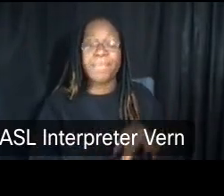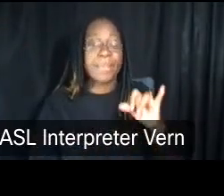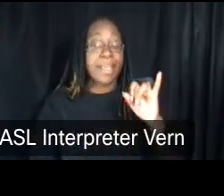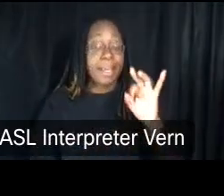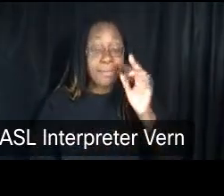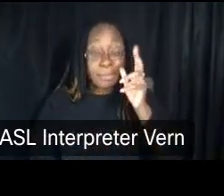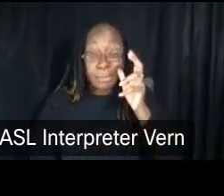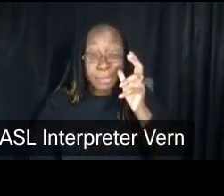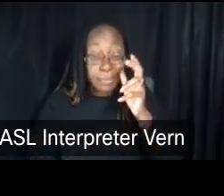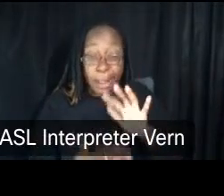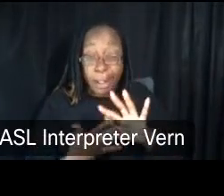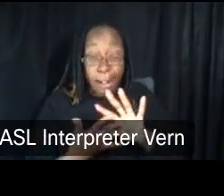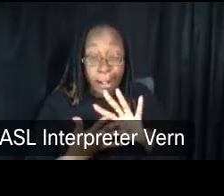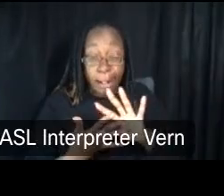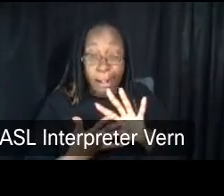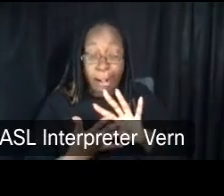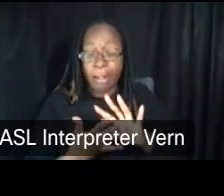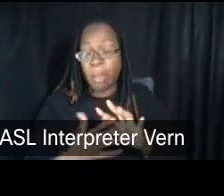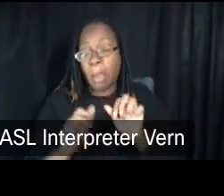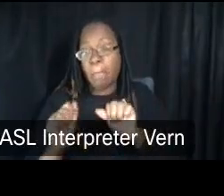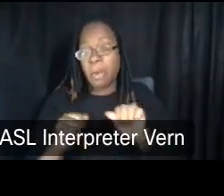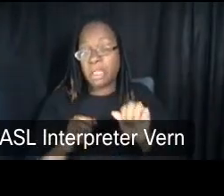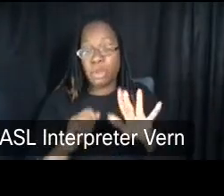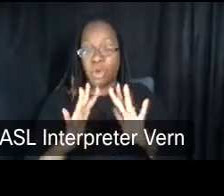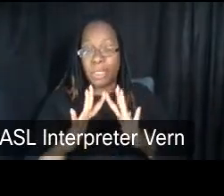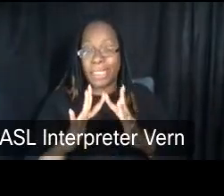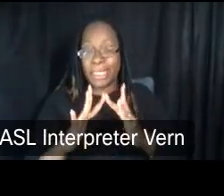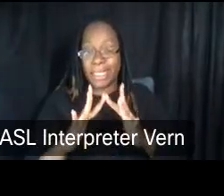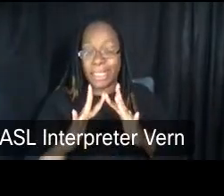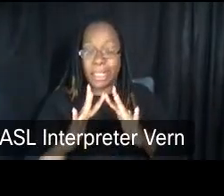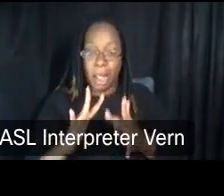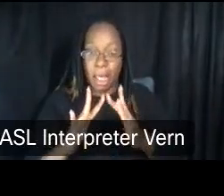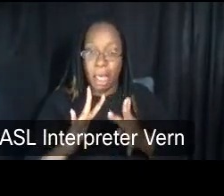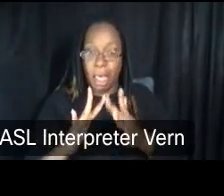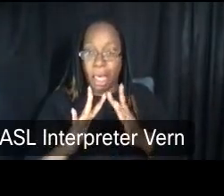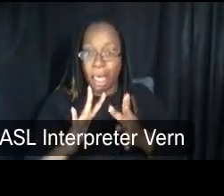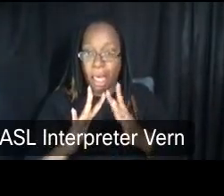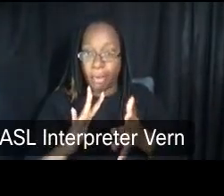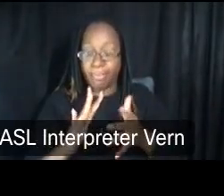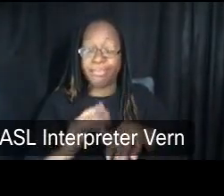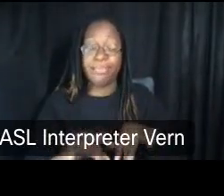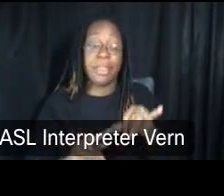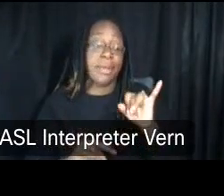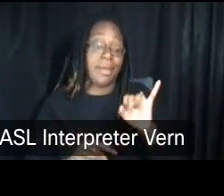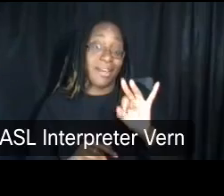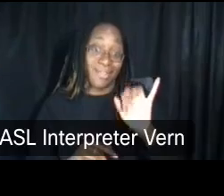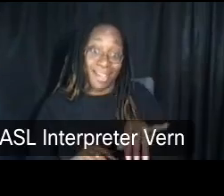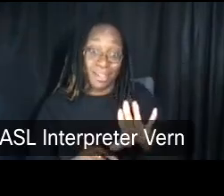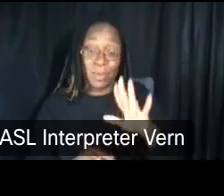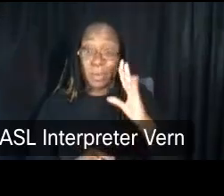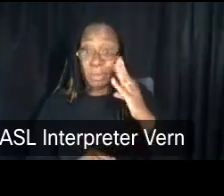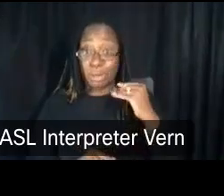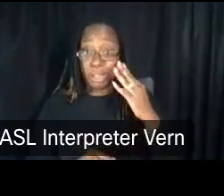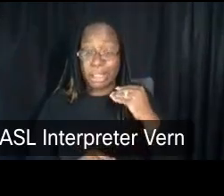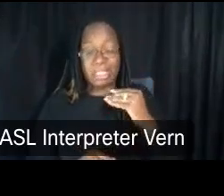it's likely because of an unstable internet connection. If this happens to you, feel free to call in for a better